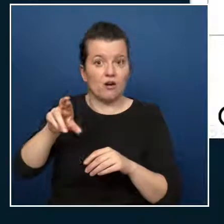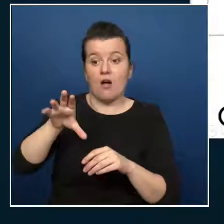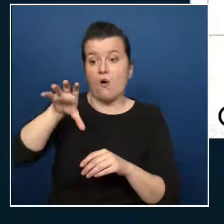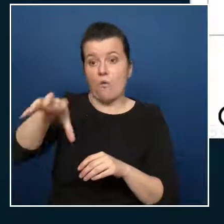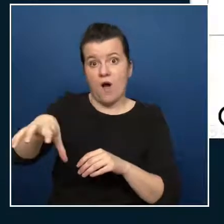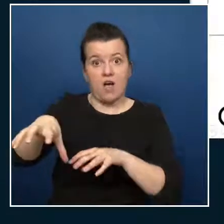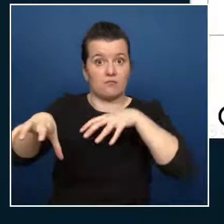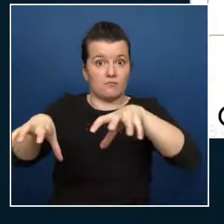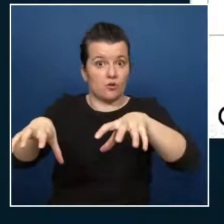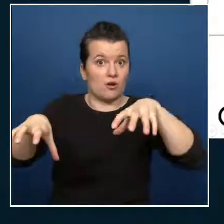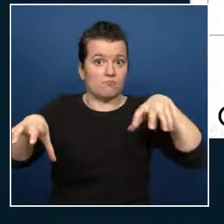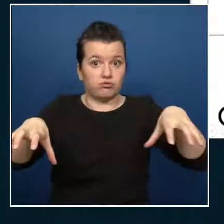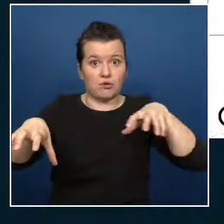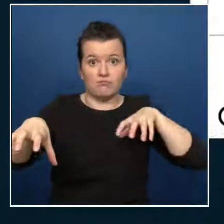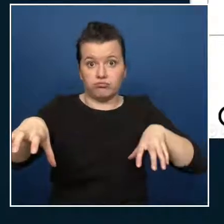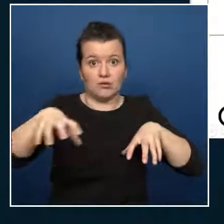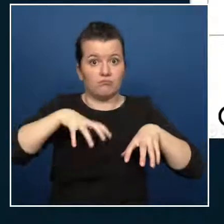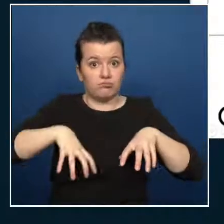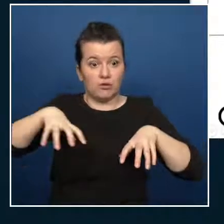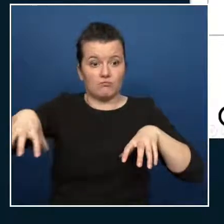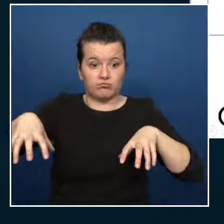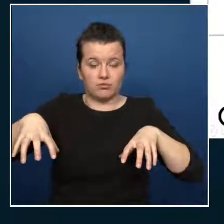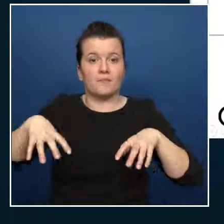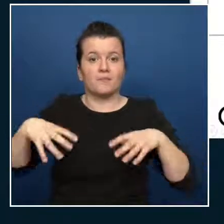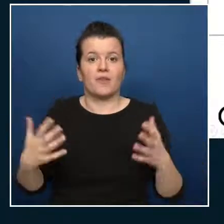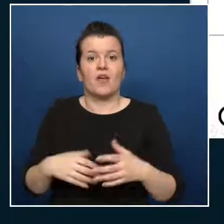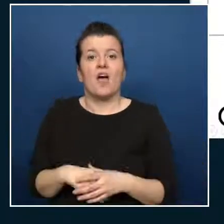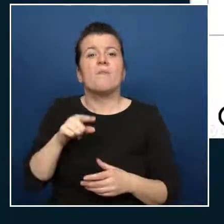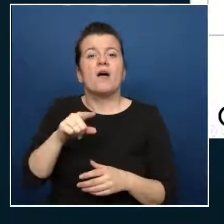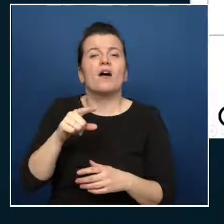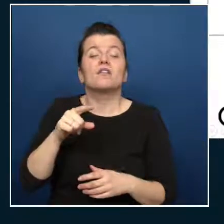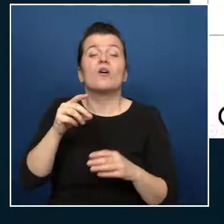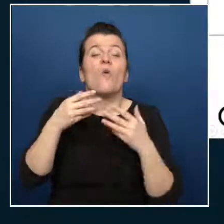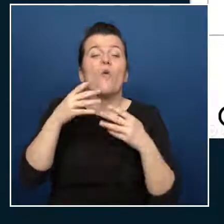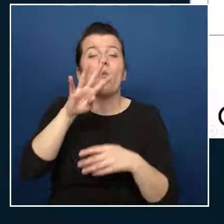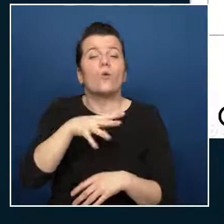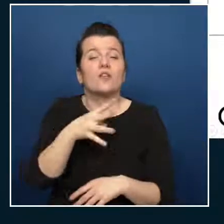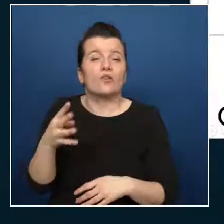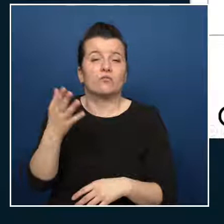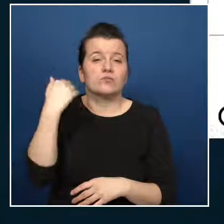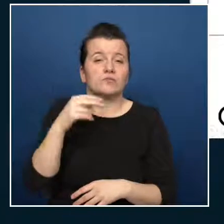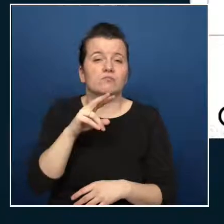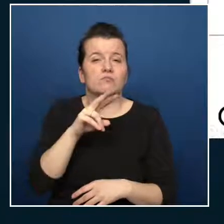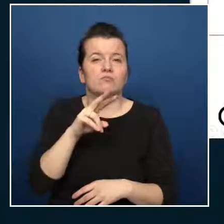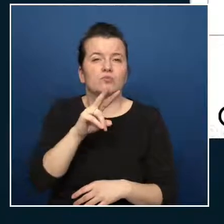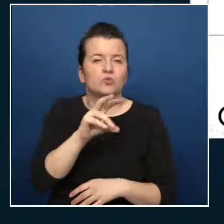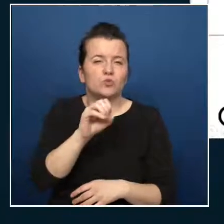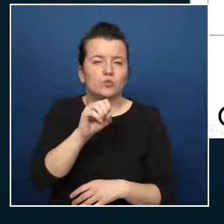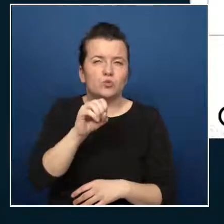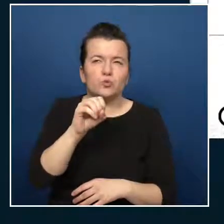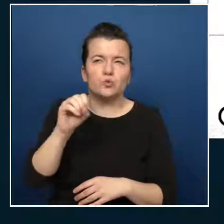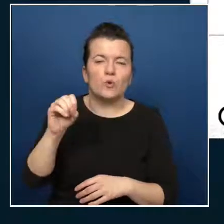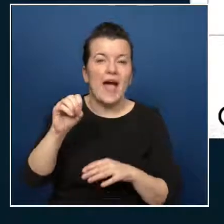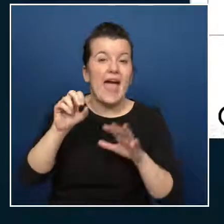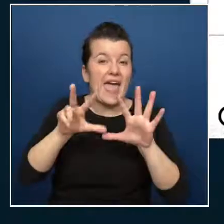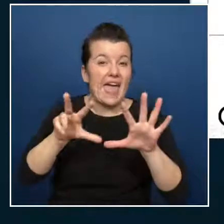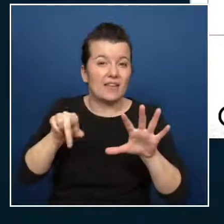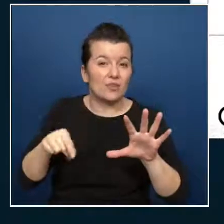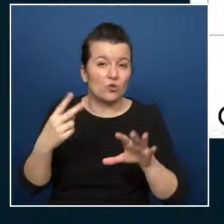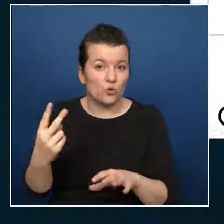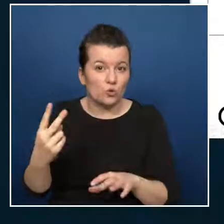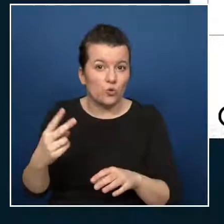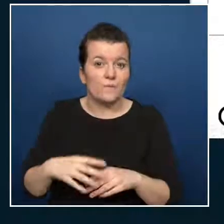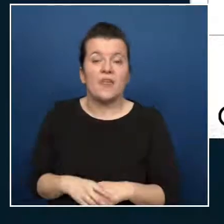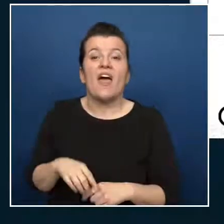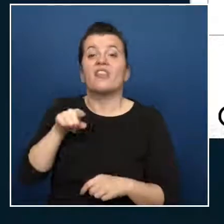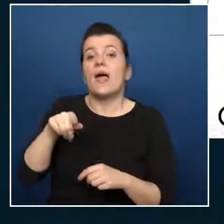It was like a Windows 2008 R2. And at that time, there was an update released by Microsoft that they